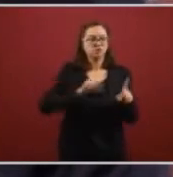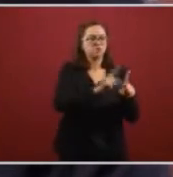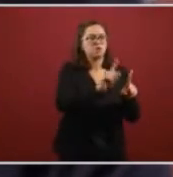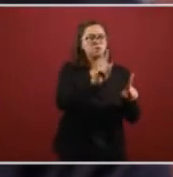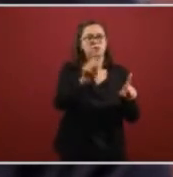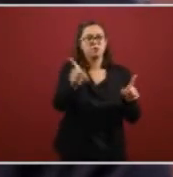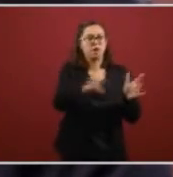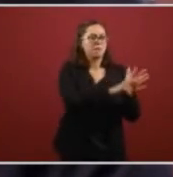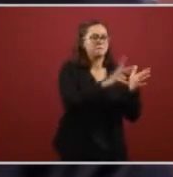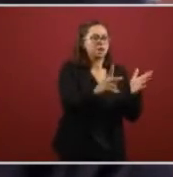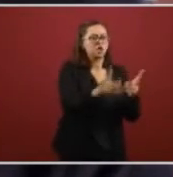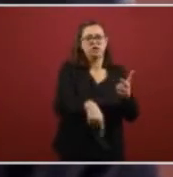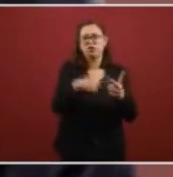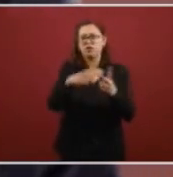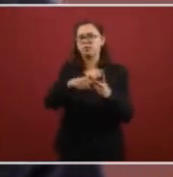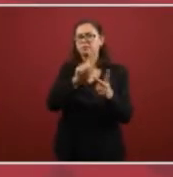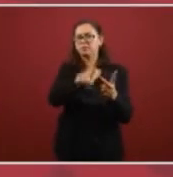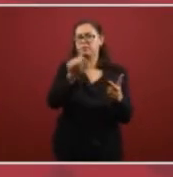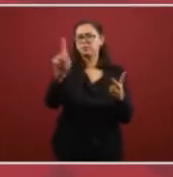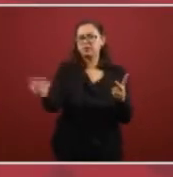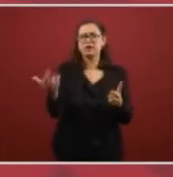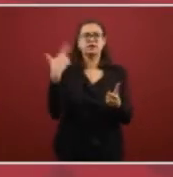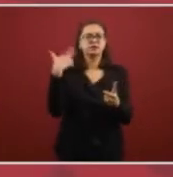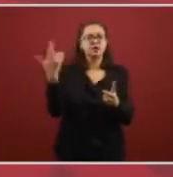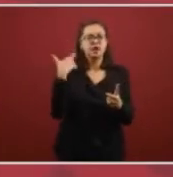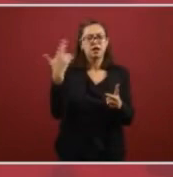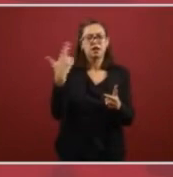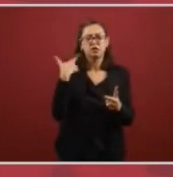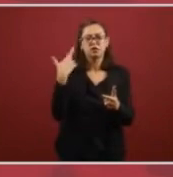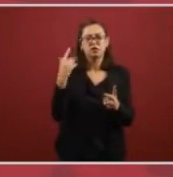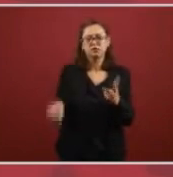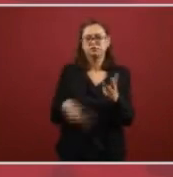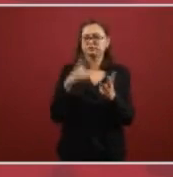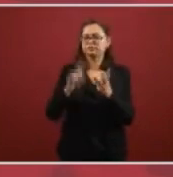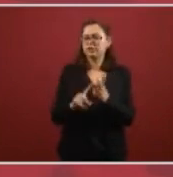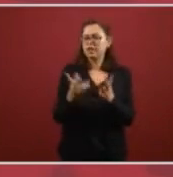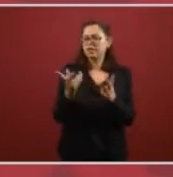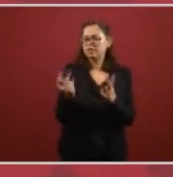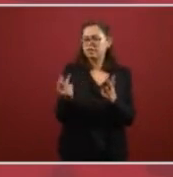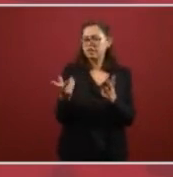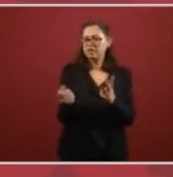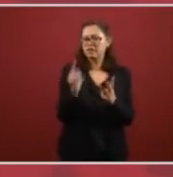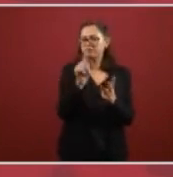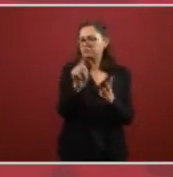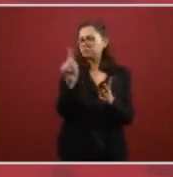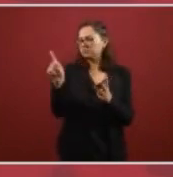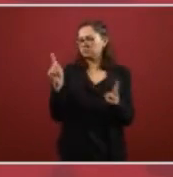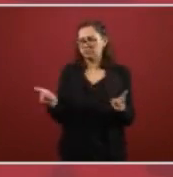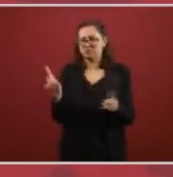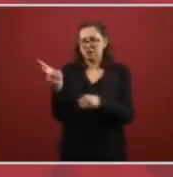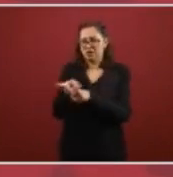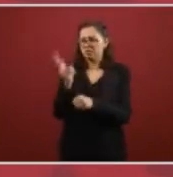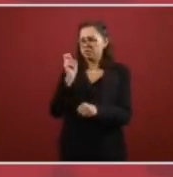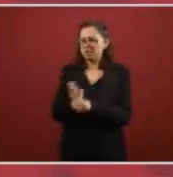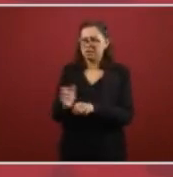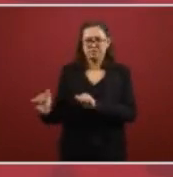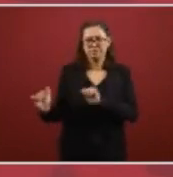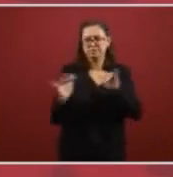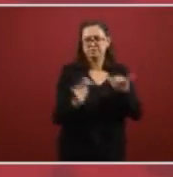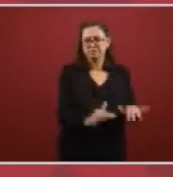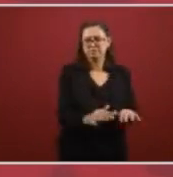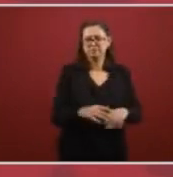They would say, let's see, only these stations, these radio stations, these newspaper were allowed.